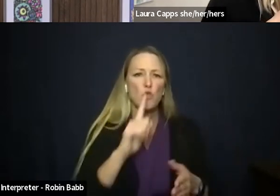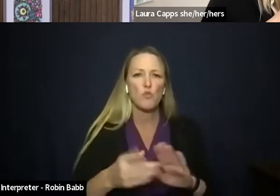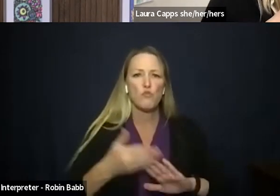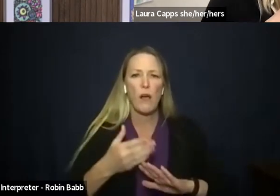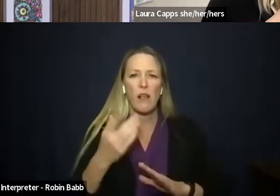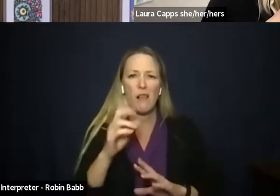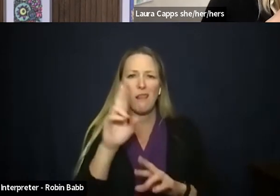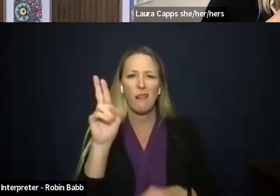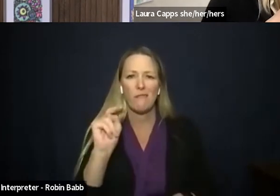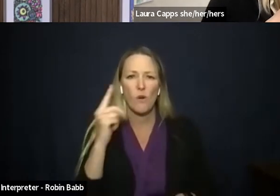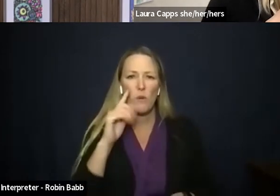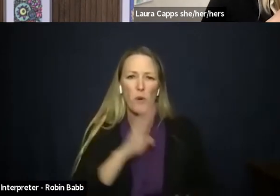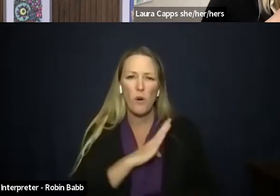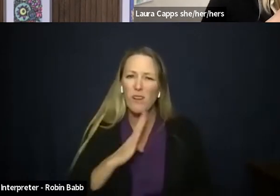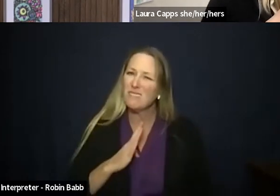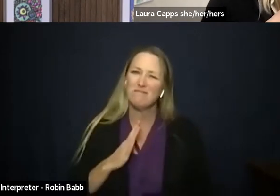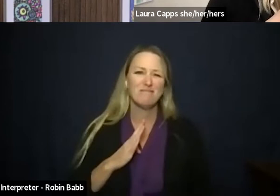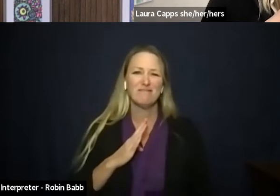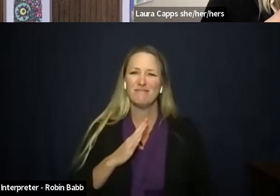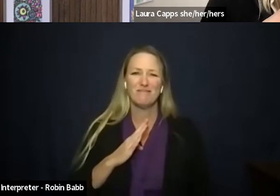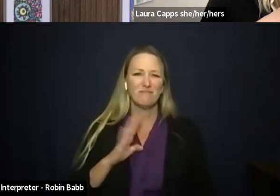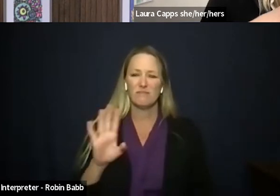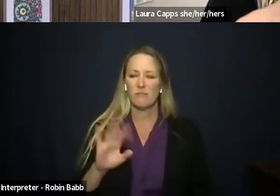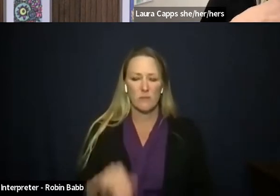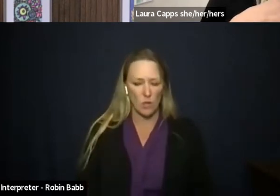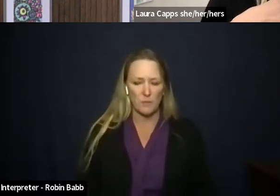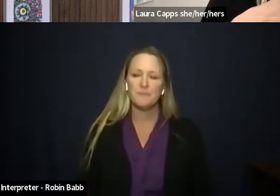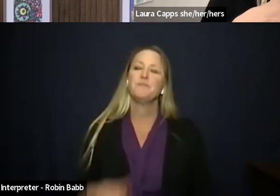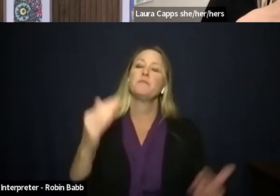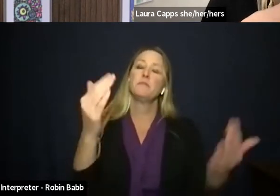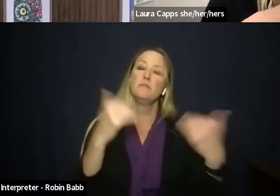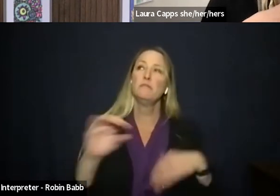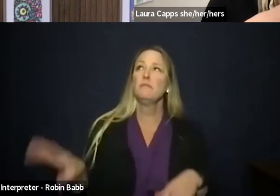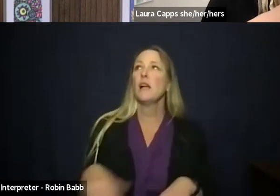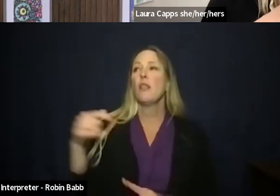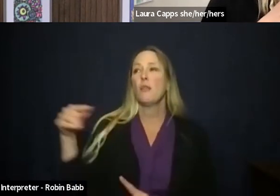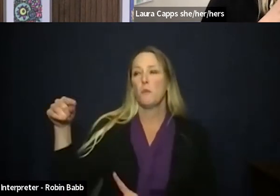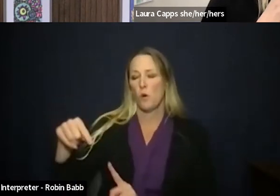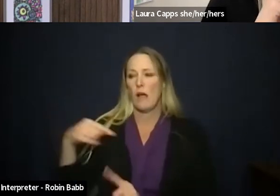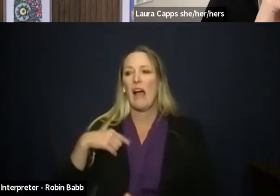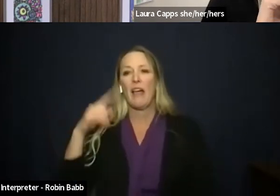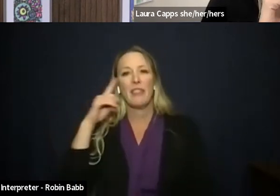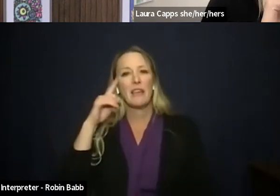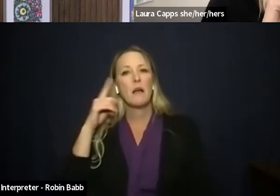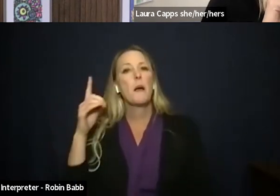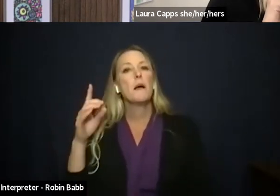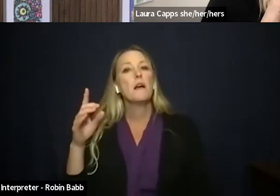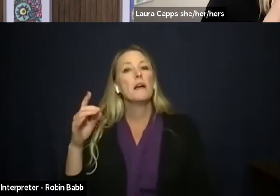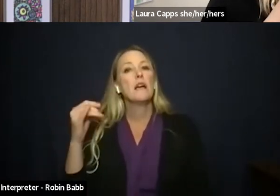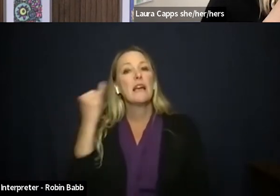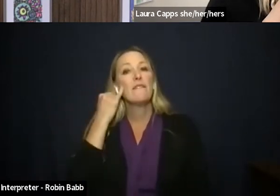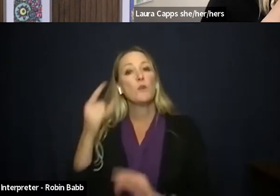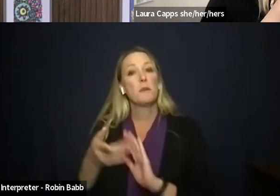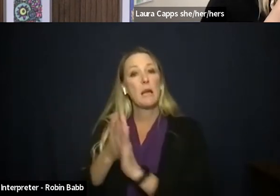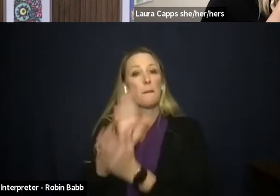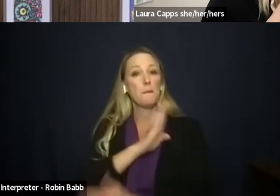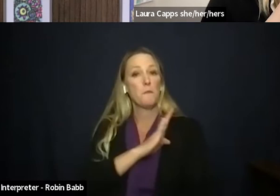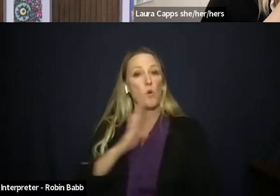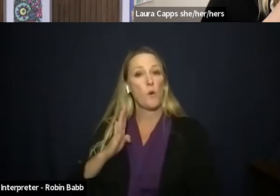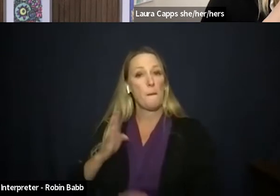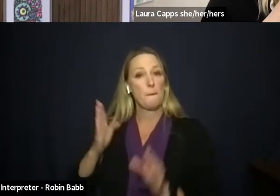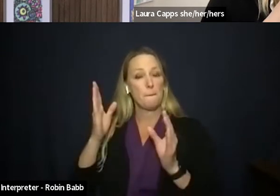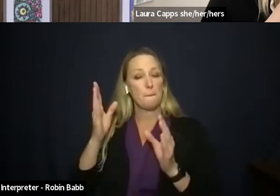secondly i think it's important in terms of being a school board member the importance of it to really understand